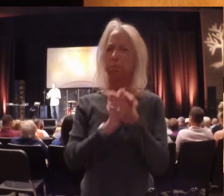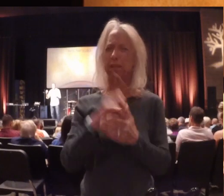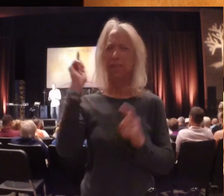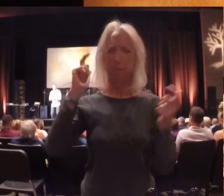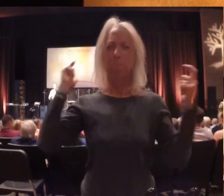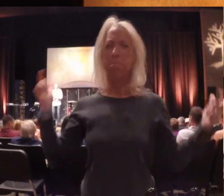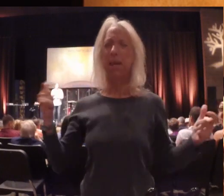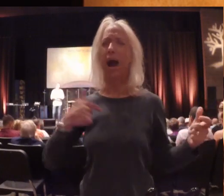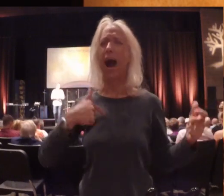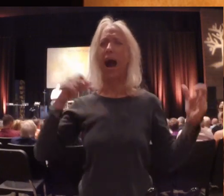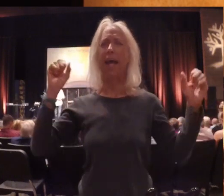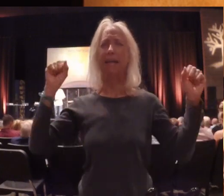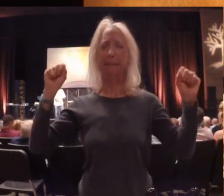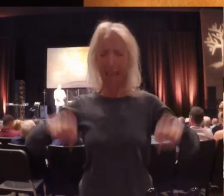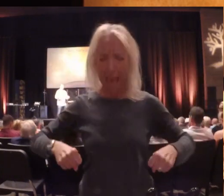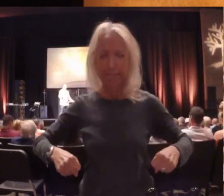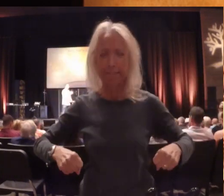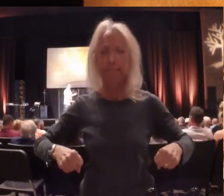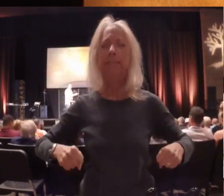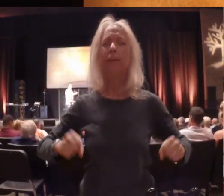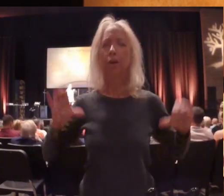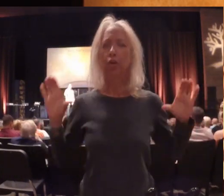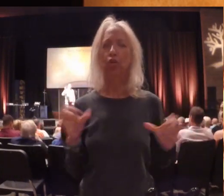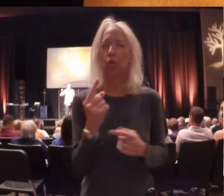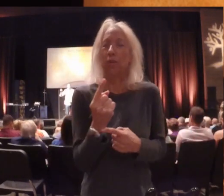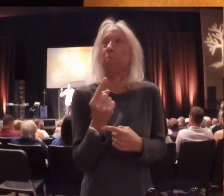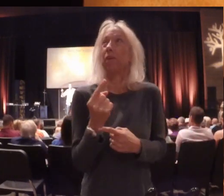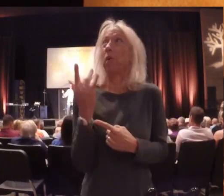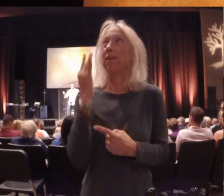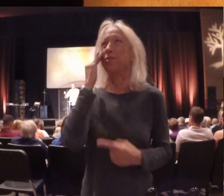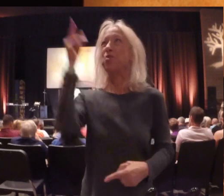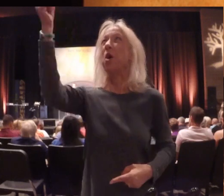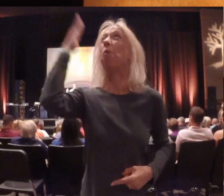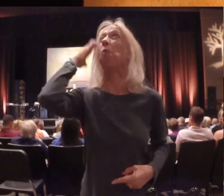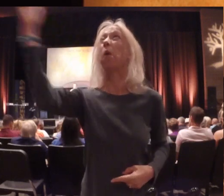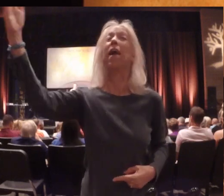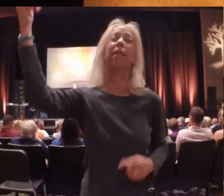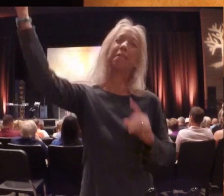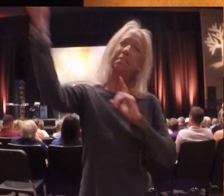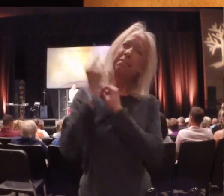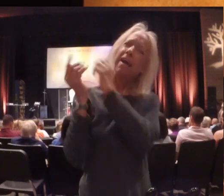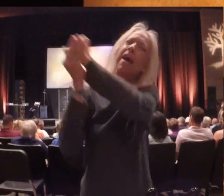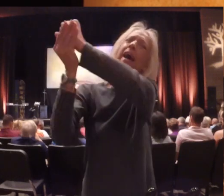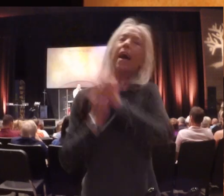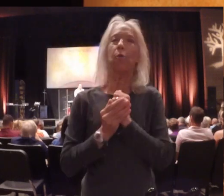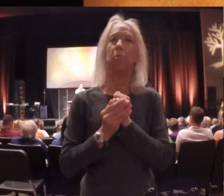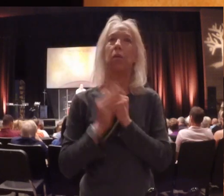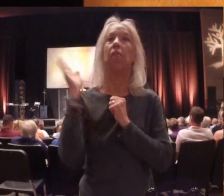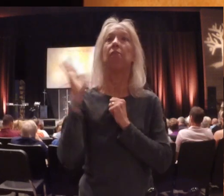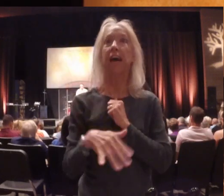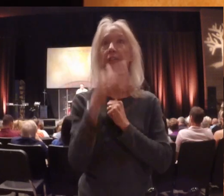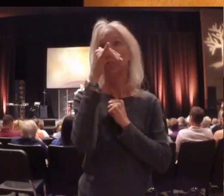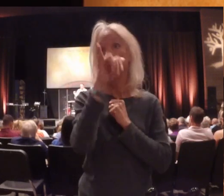believe God is so big that I cannot help but do something because I know he's going to come through for me. And that's